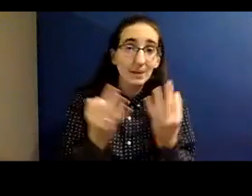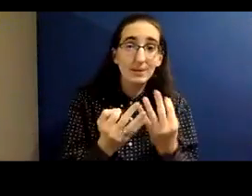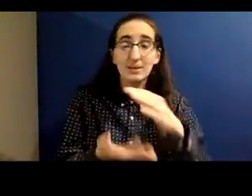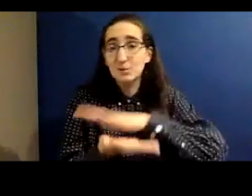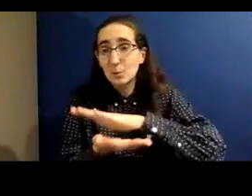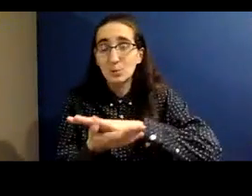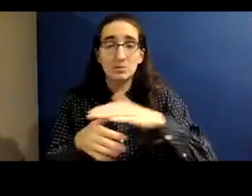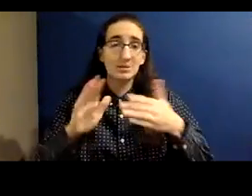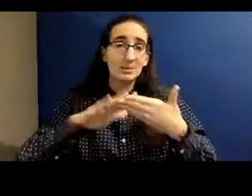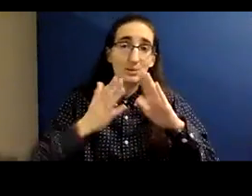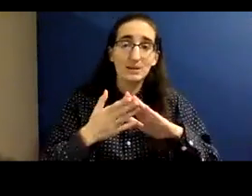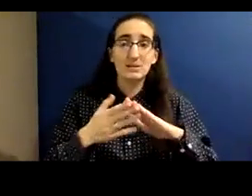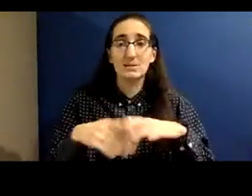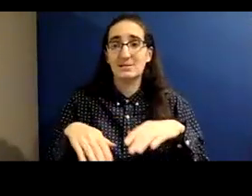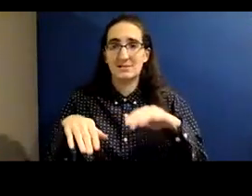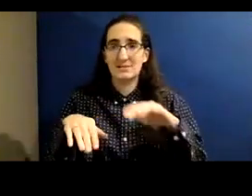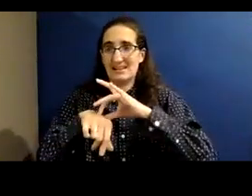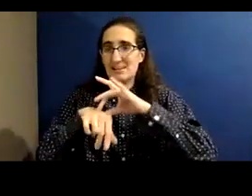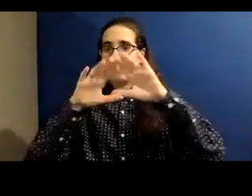as communities, and as a planet.